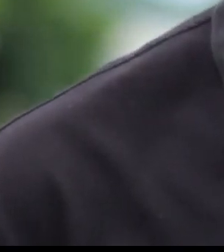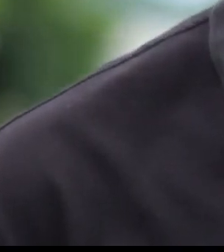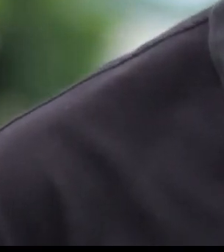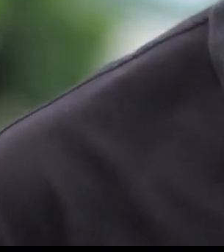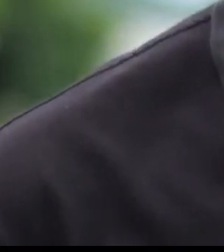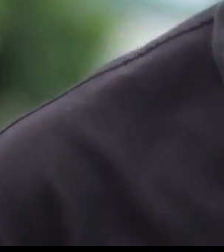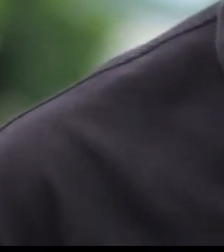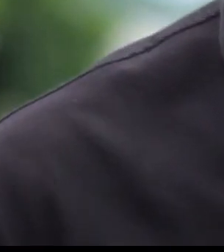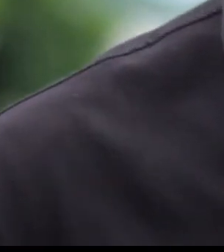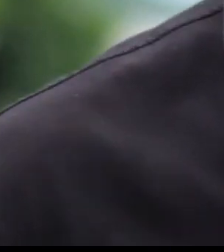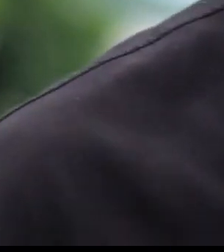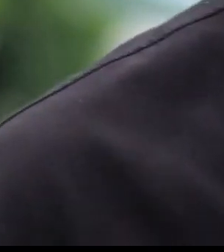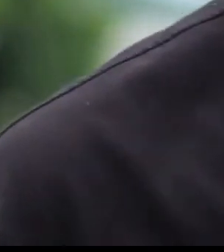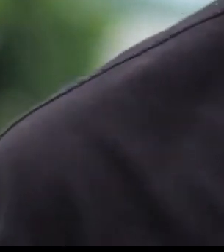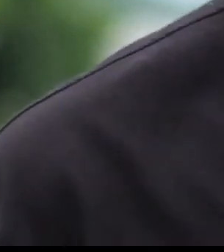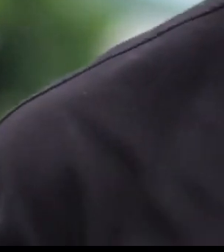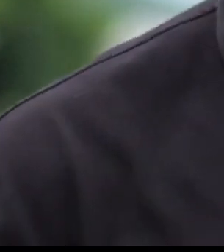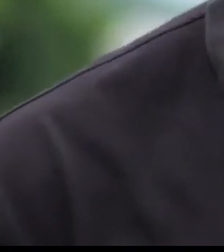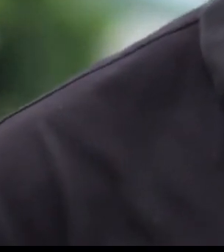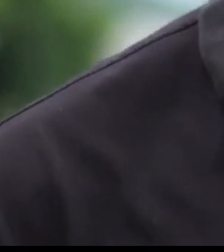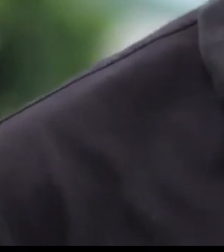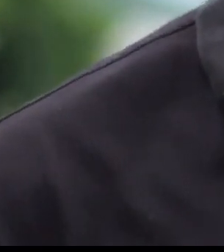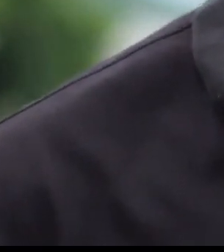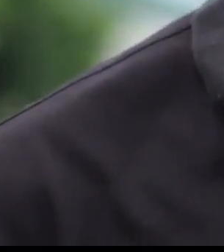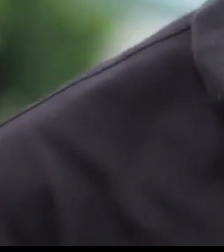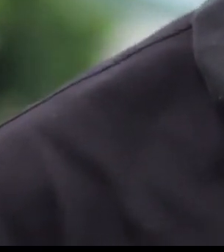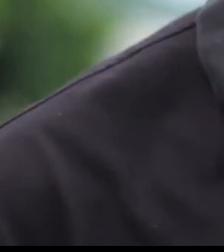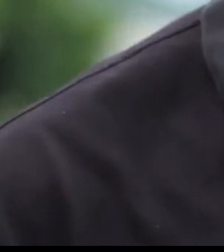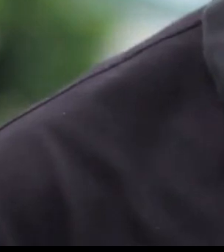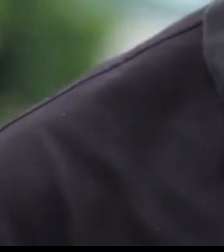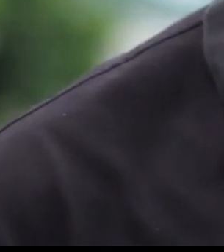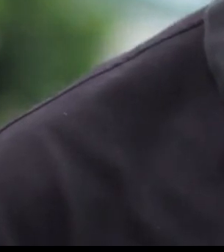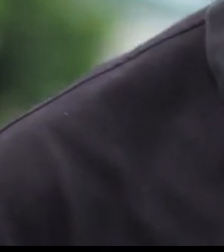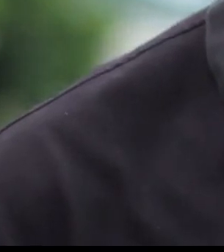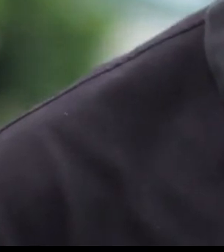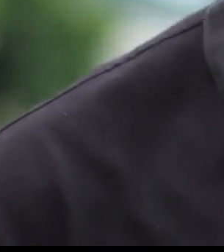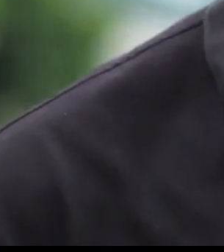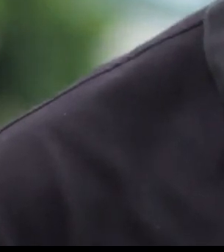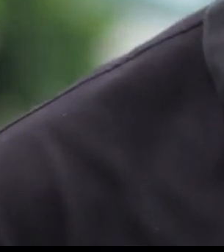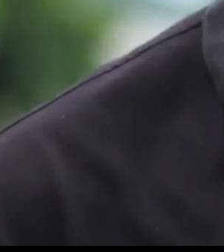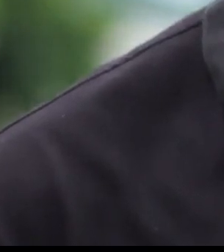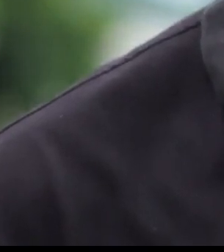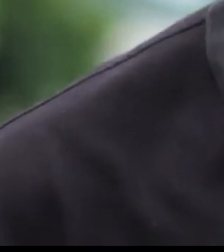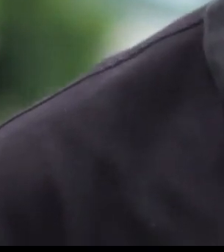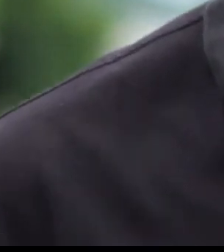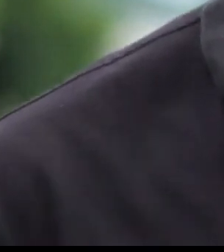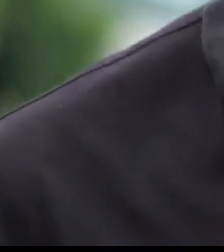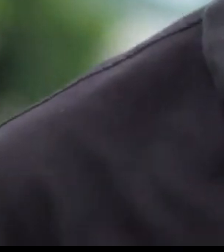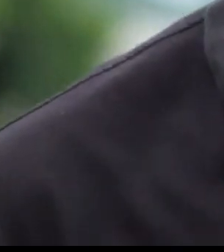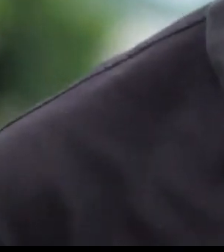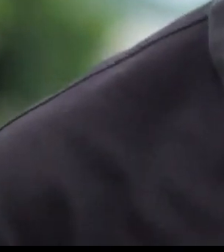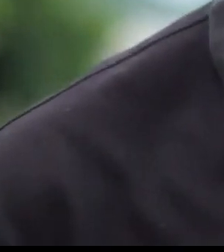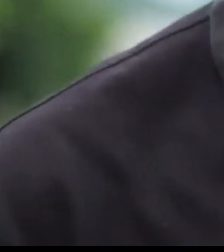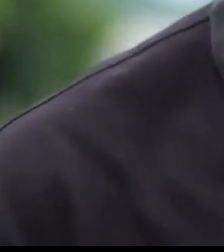So I've seen it all. And I'm very happy to